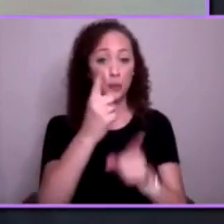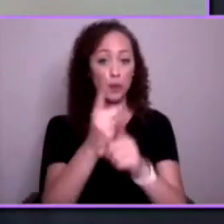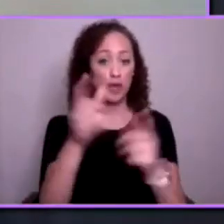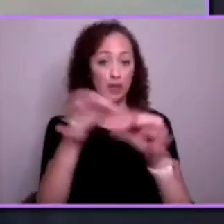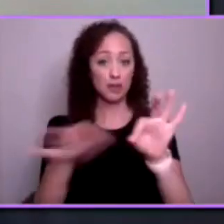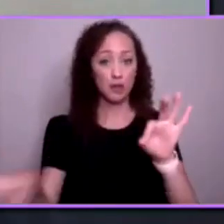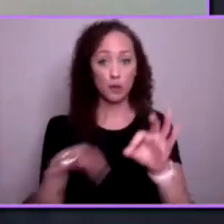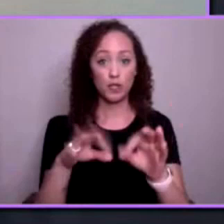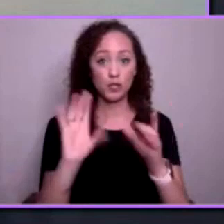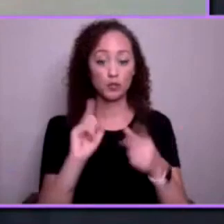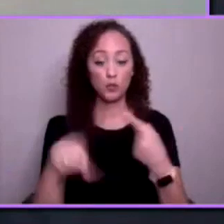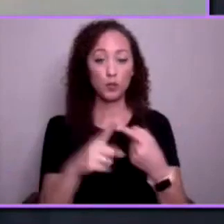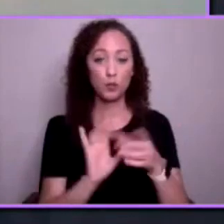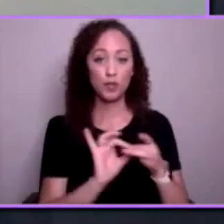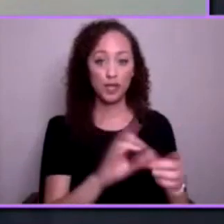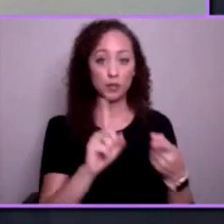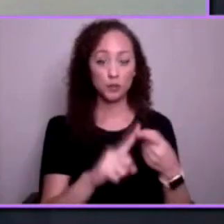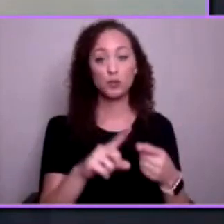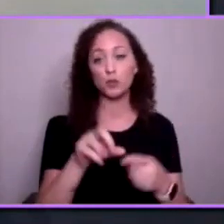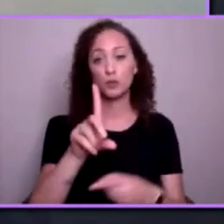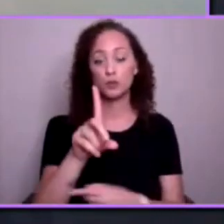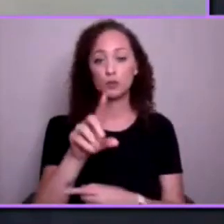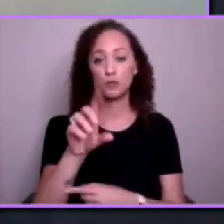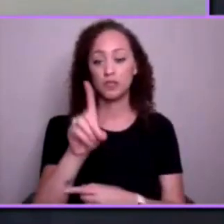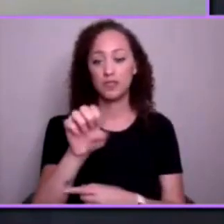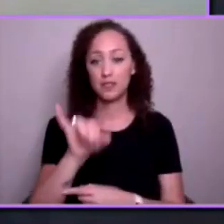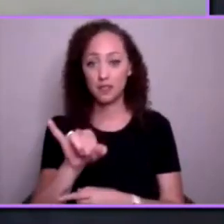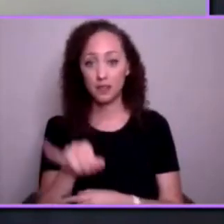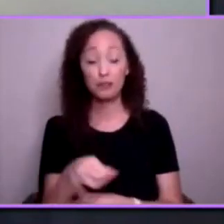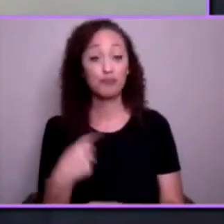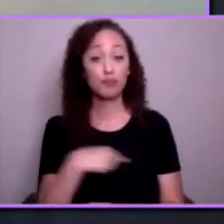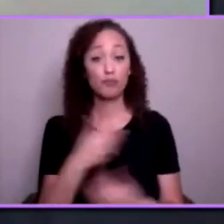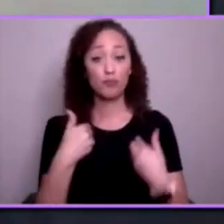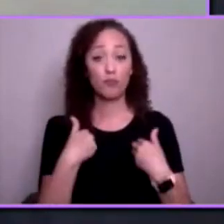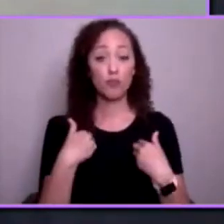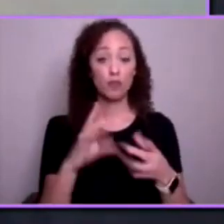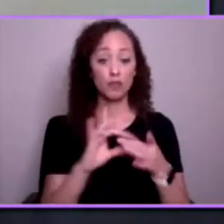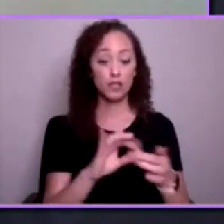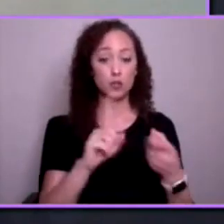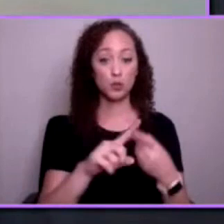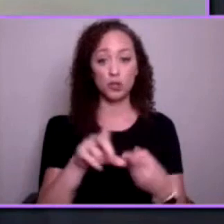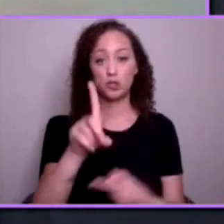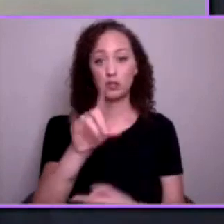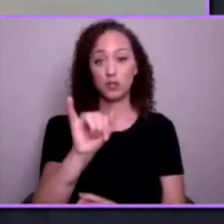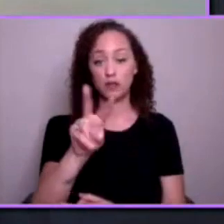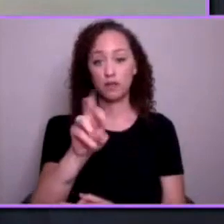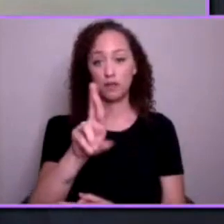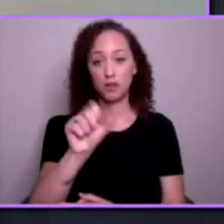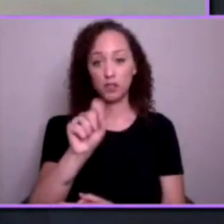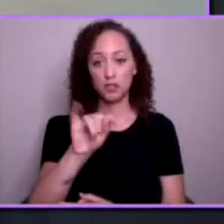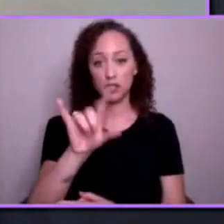we have actually a link to the diversity style guide, and that will be in